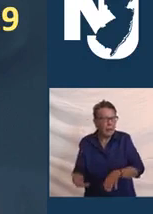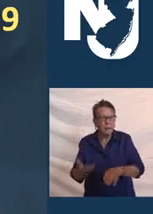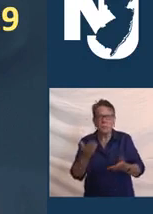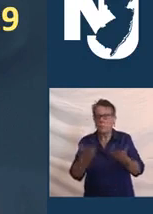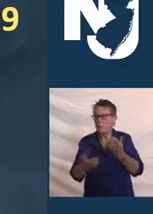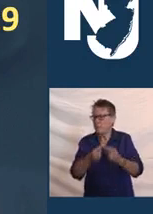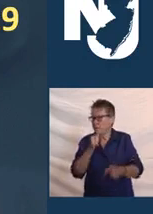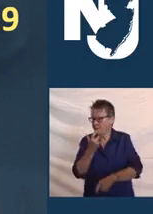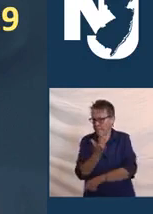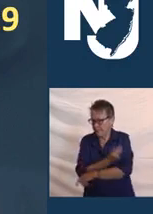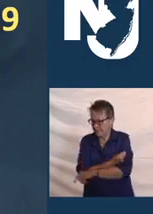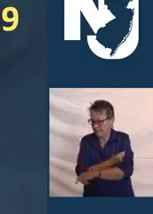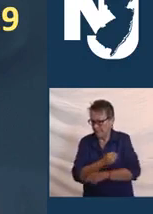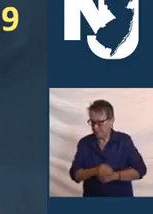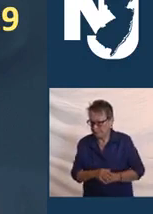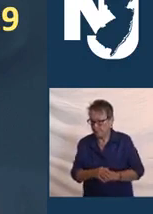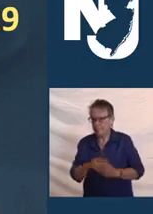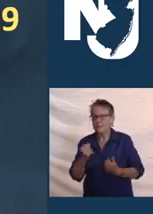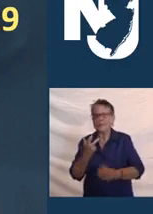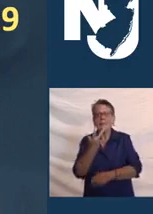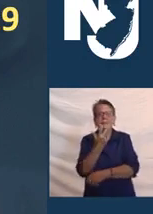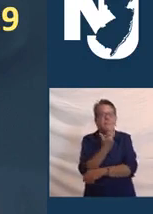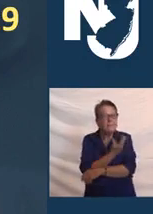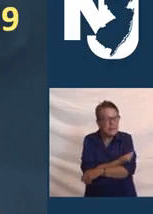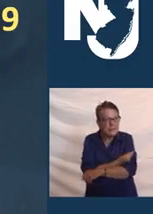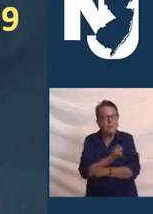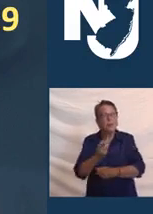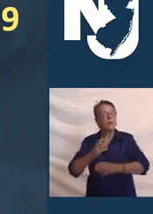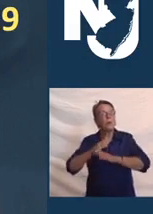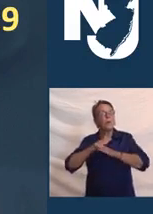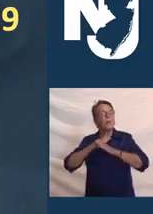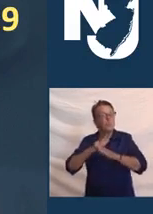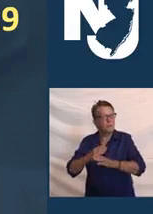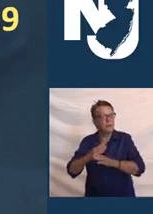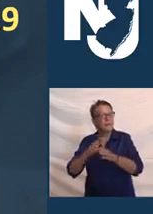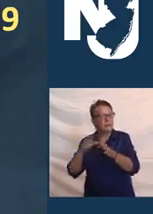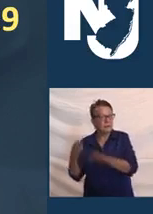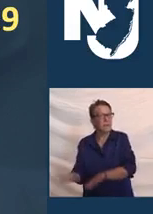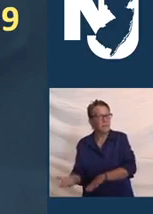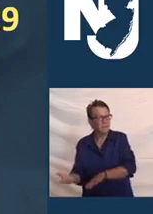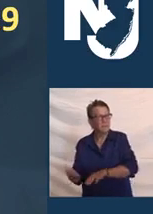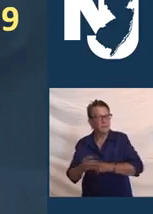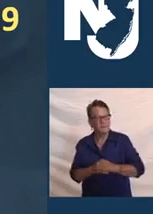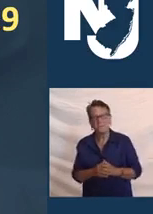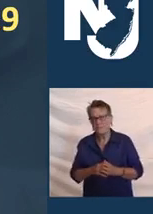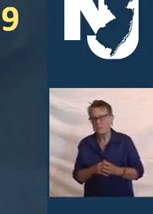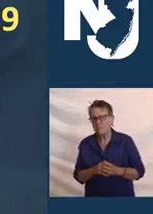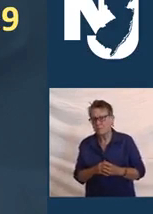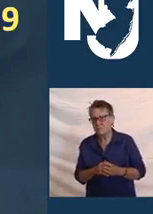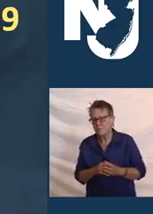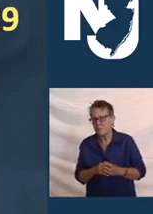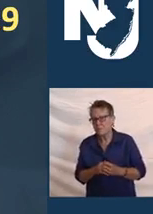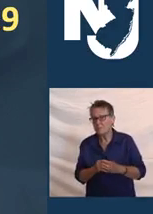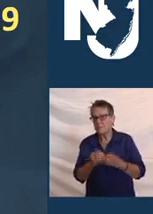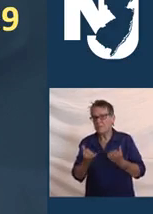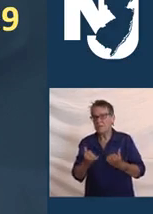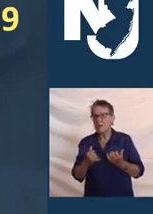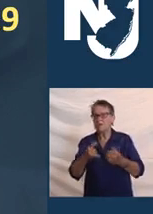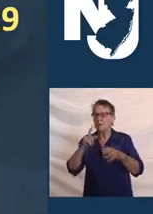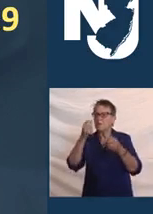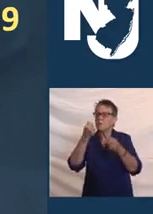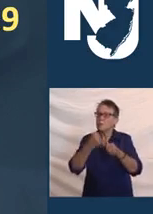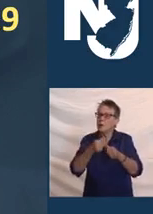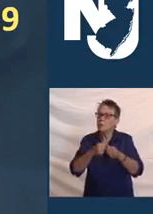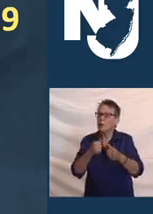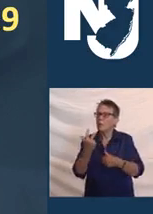preventable death, and it is as simple as that. Now, as we do every day that we're together, let's honor the lives of those who have